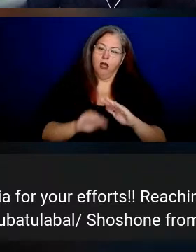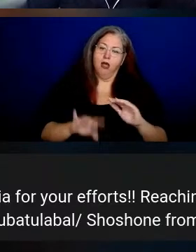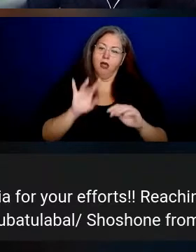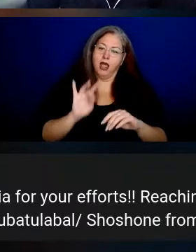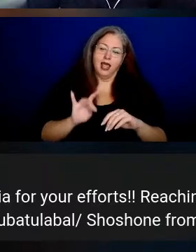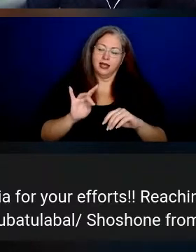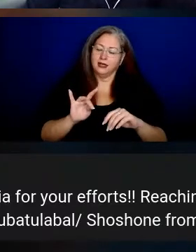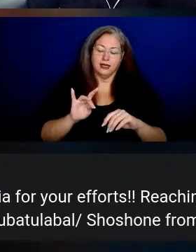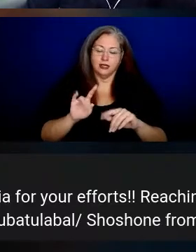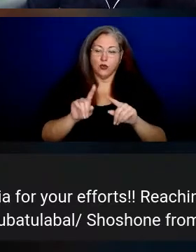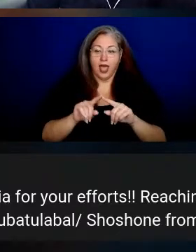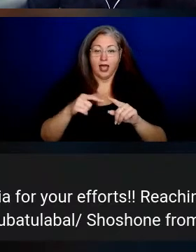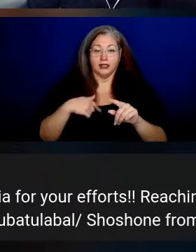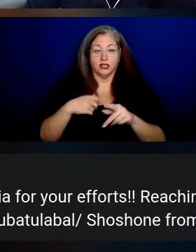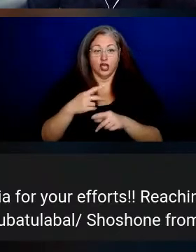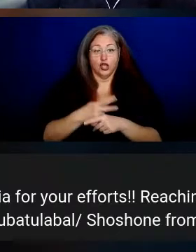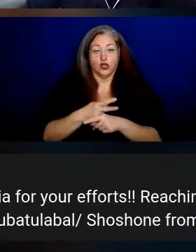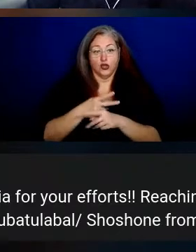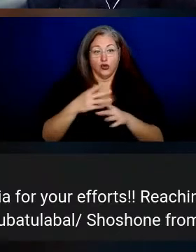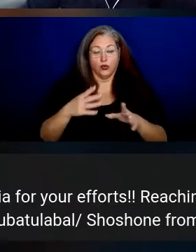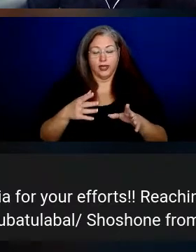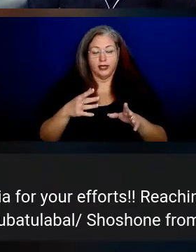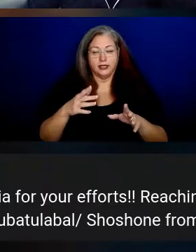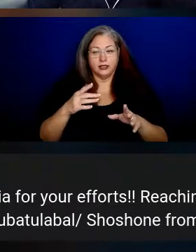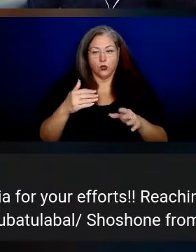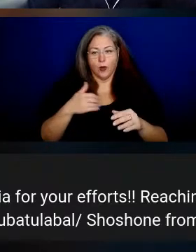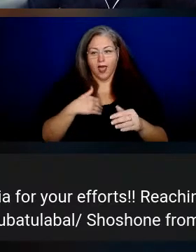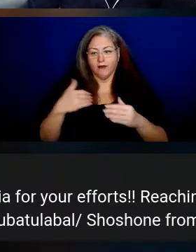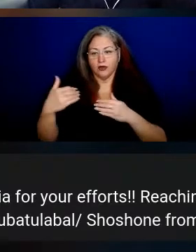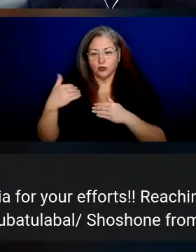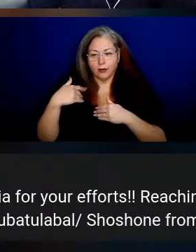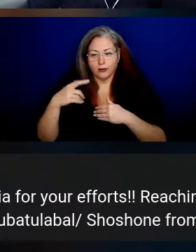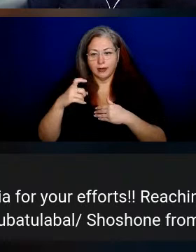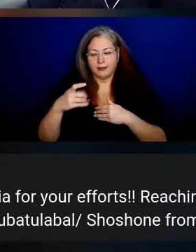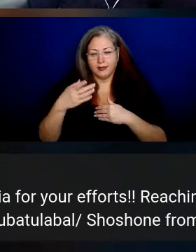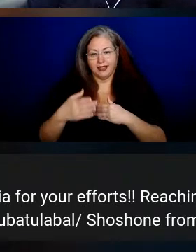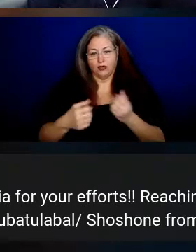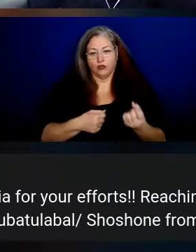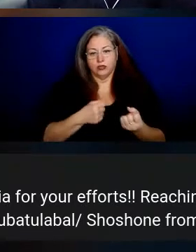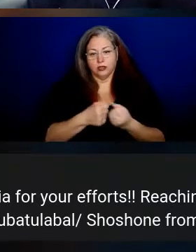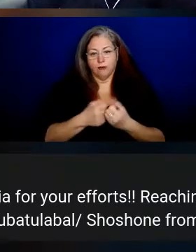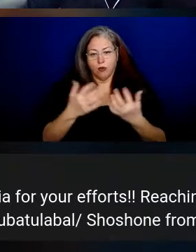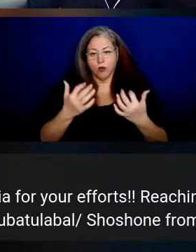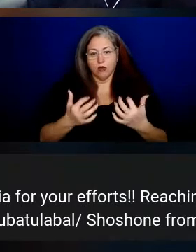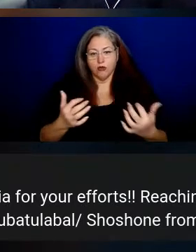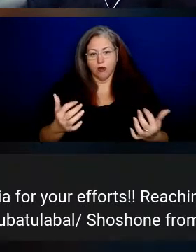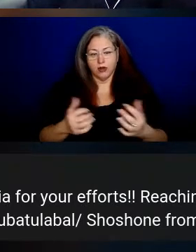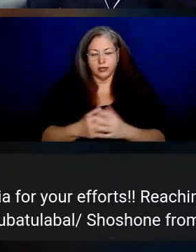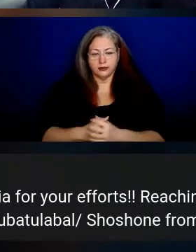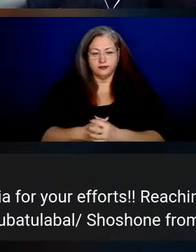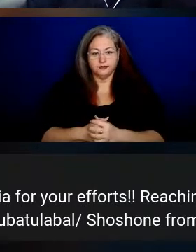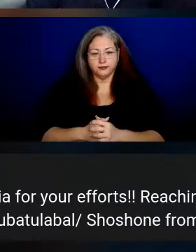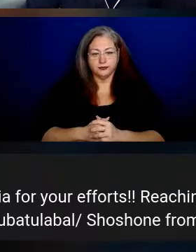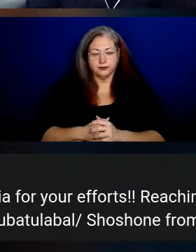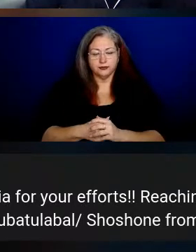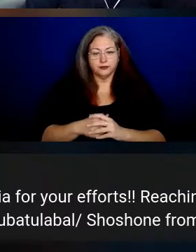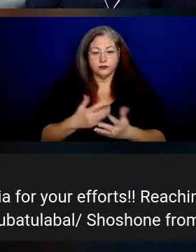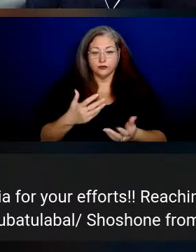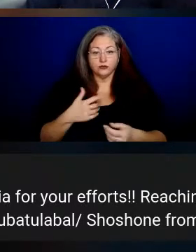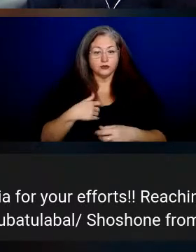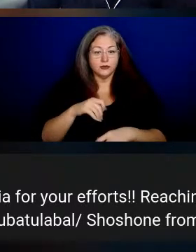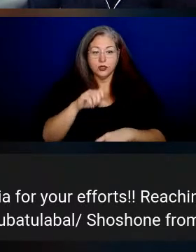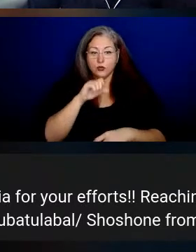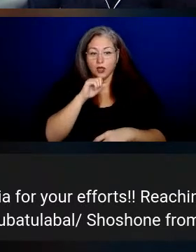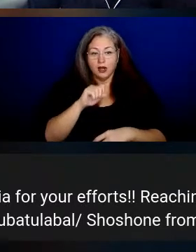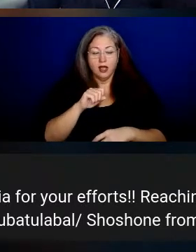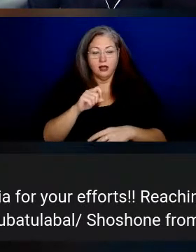as curators to be there for your audience, right? So we would love to figure out a way